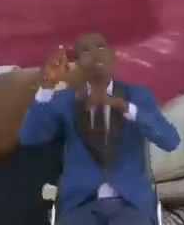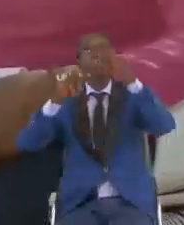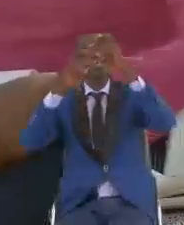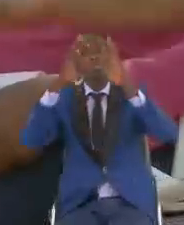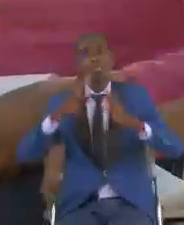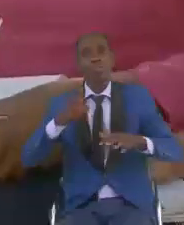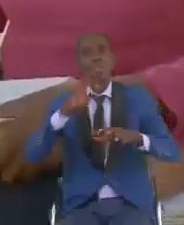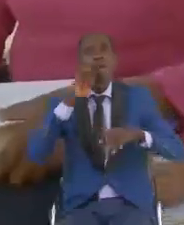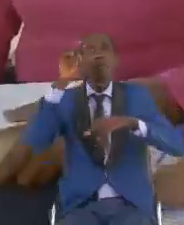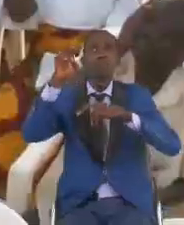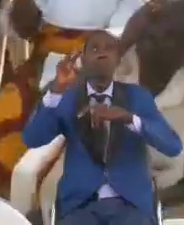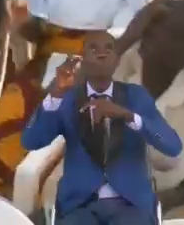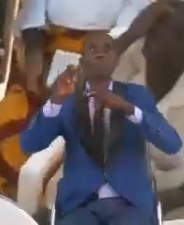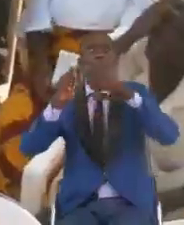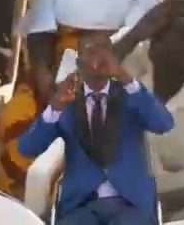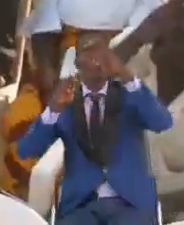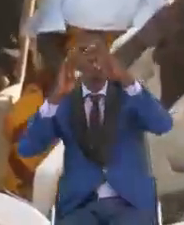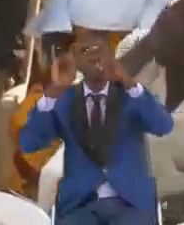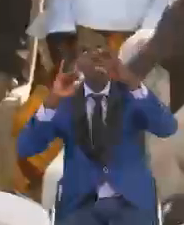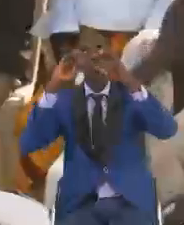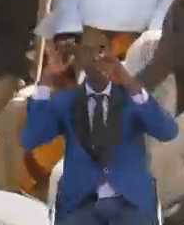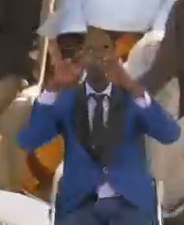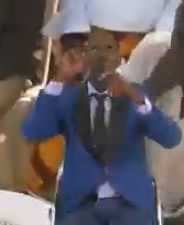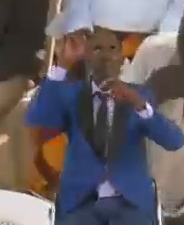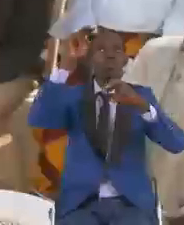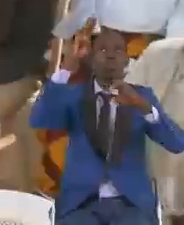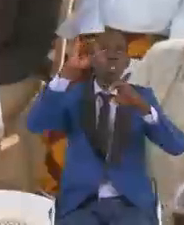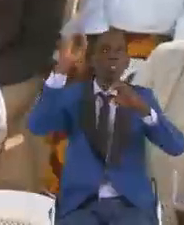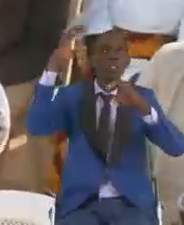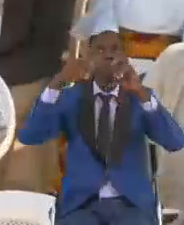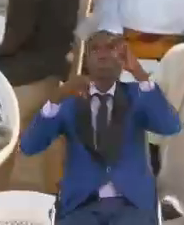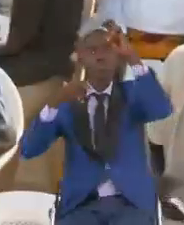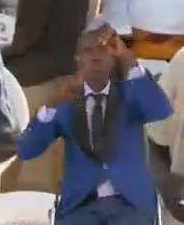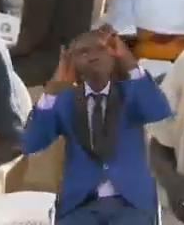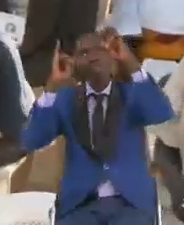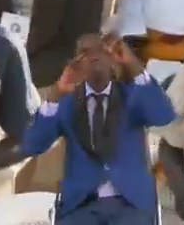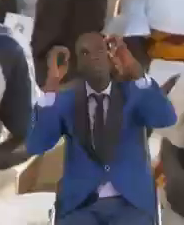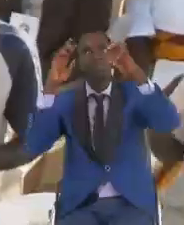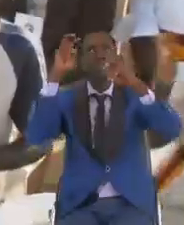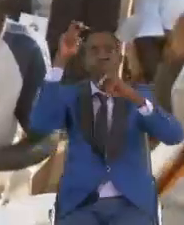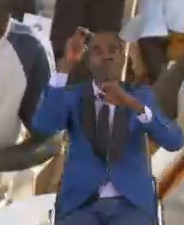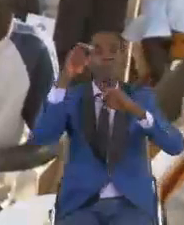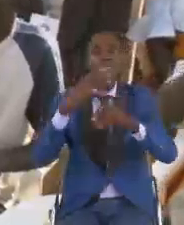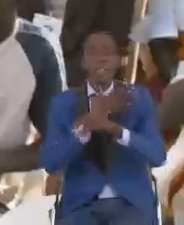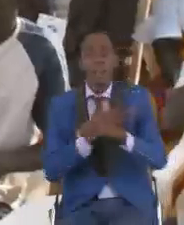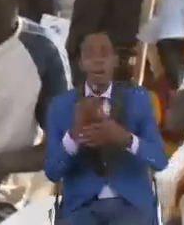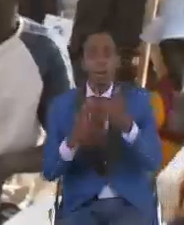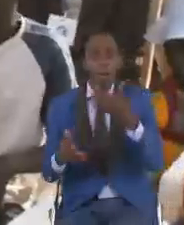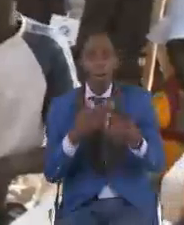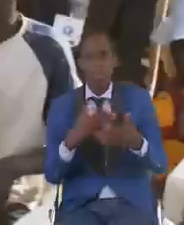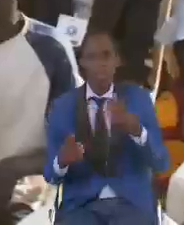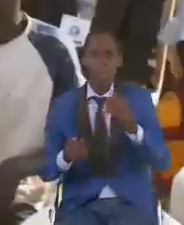You're climbing one step by grace, the next step by grace, the next step by grace, the next step by grace. And whatever